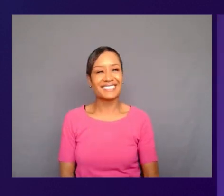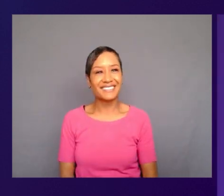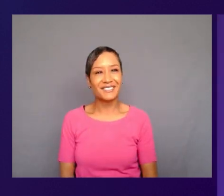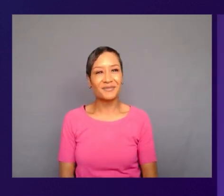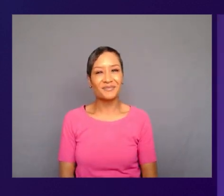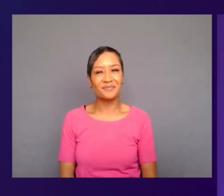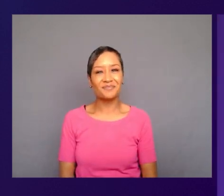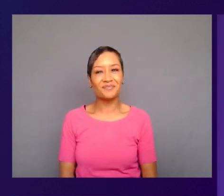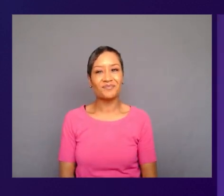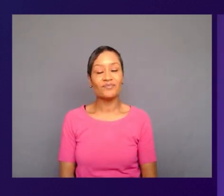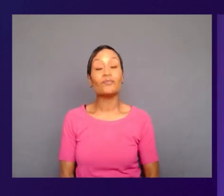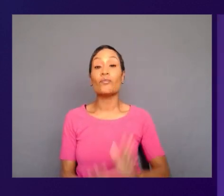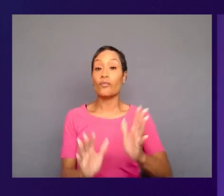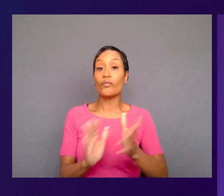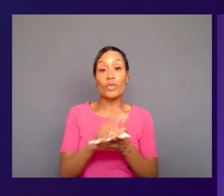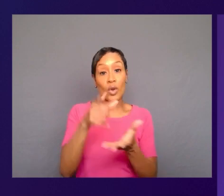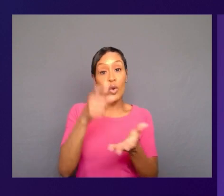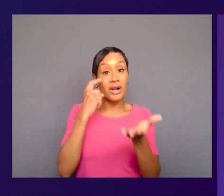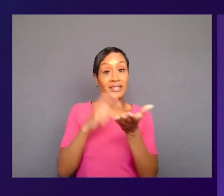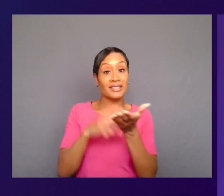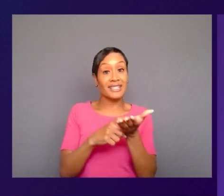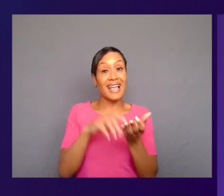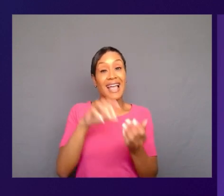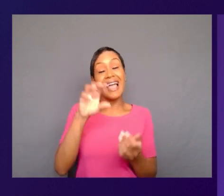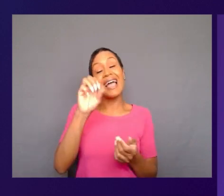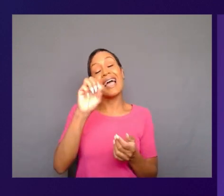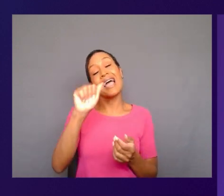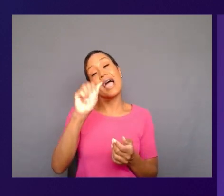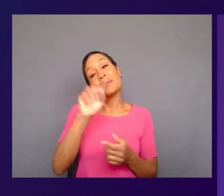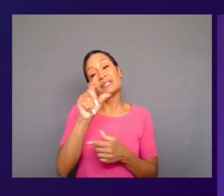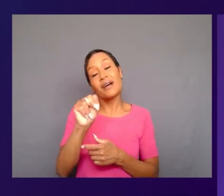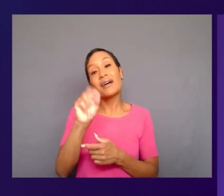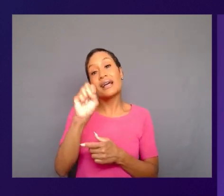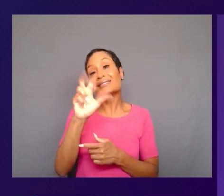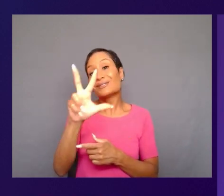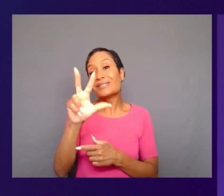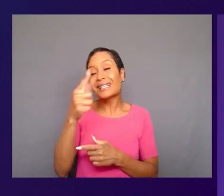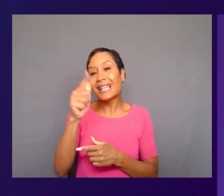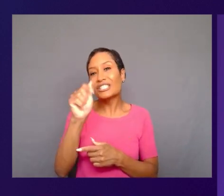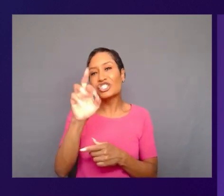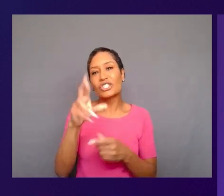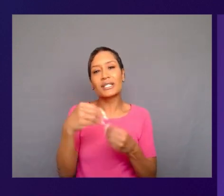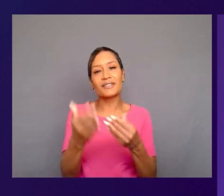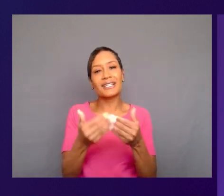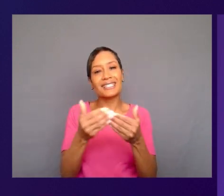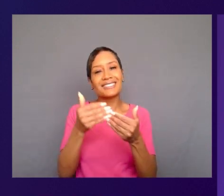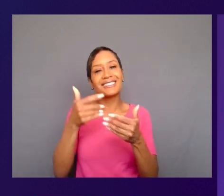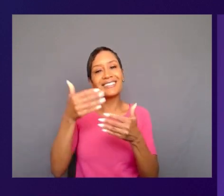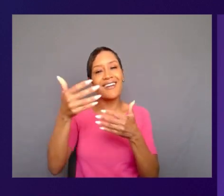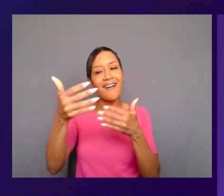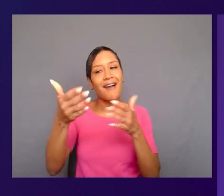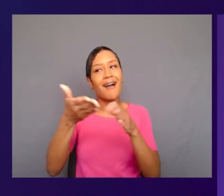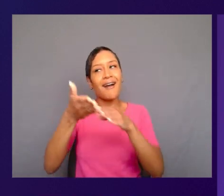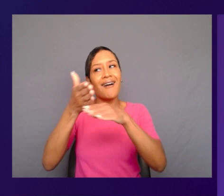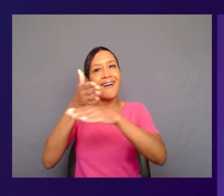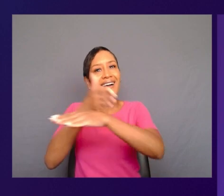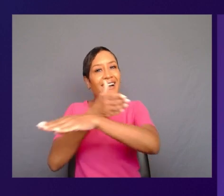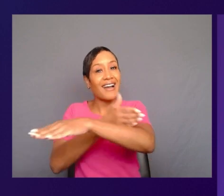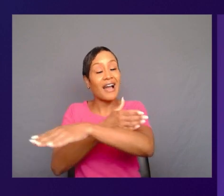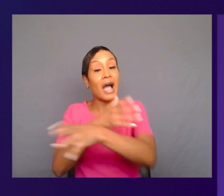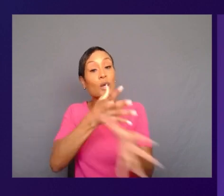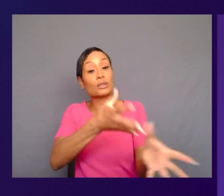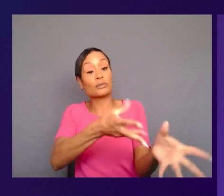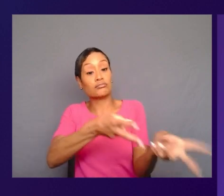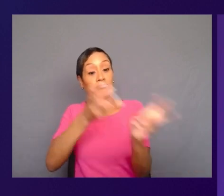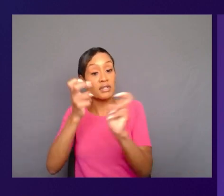As you can see, we've been making Amazon S3 Glacier easier to use over the years, and retrievals from S3 Glacier are no different. We have